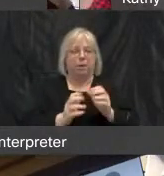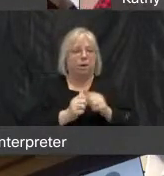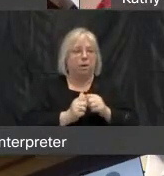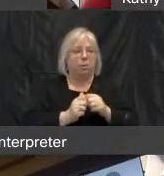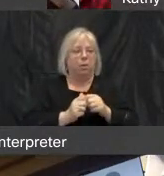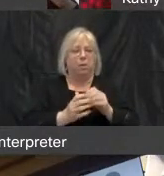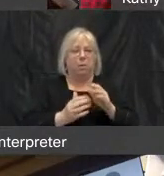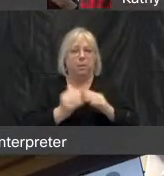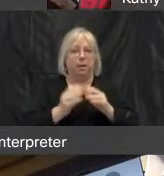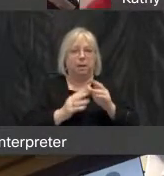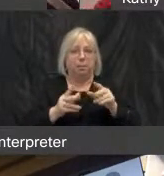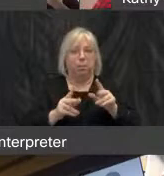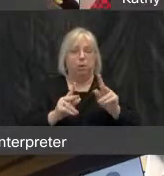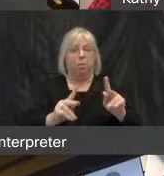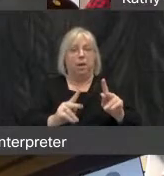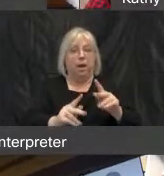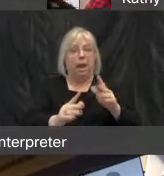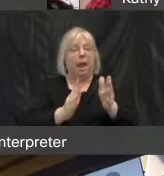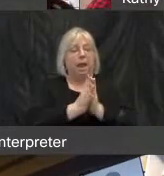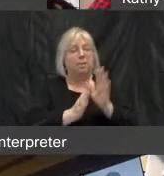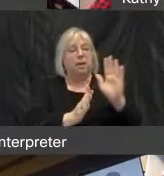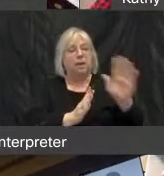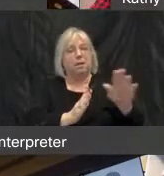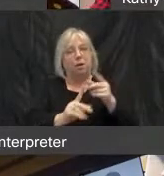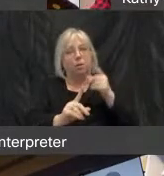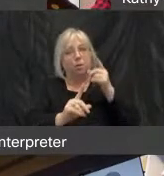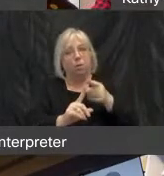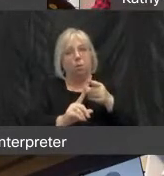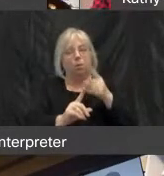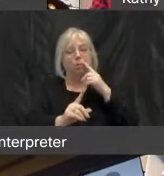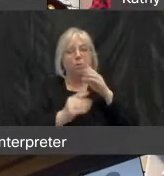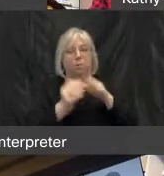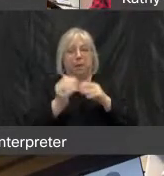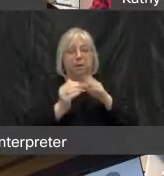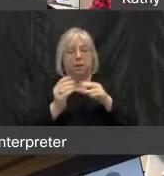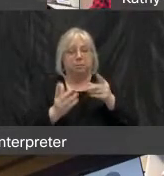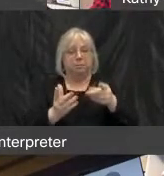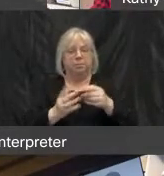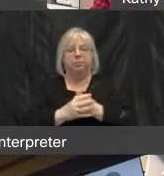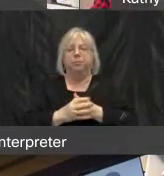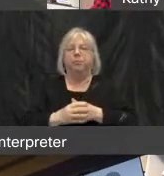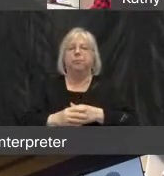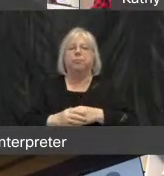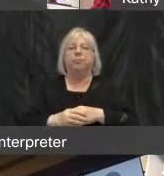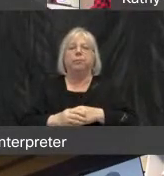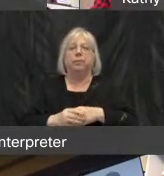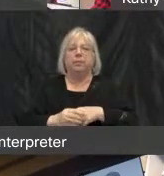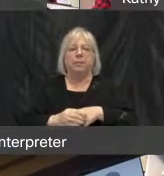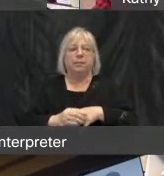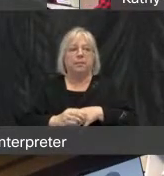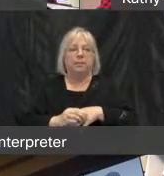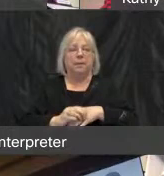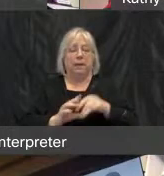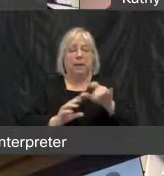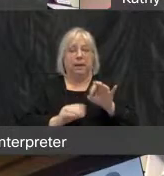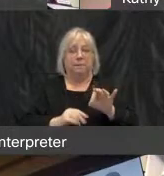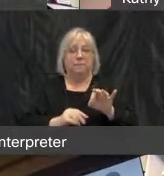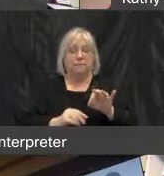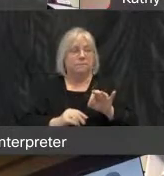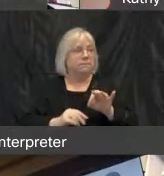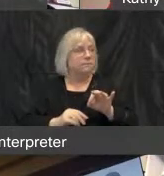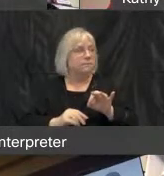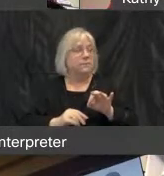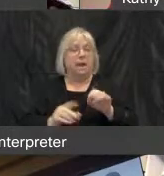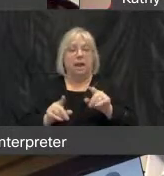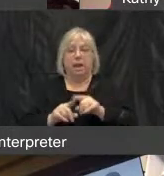permit, asking them the intent of the occupancy of the building. And if in fact,